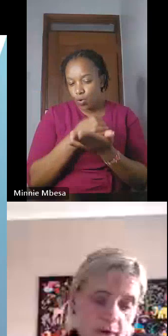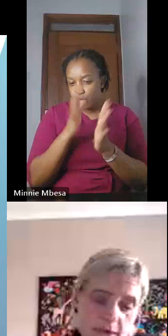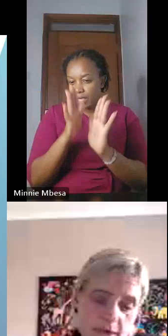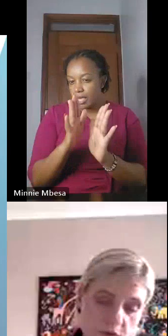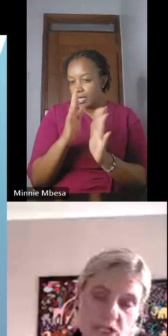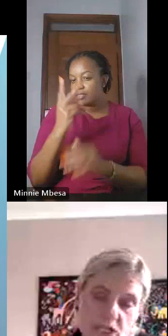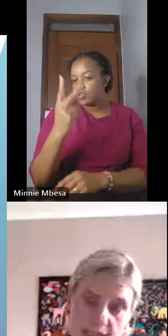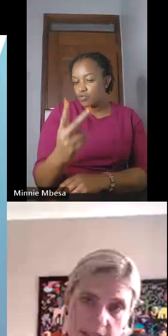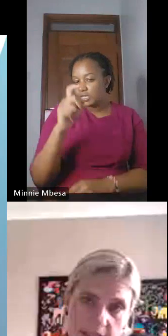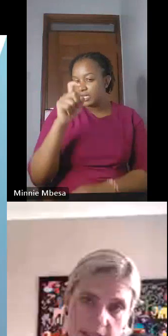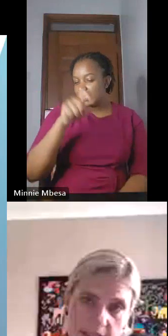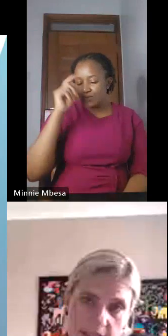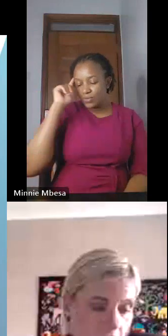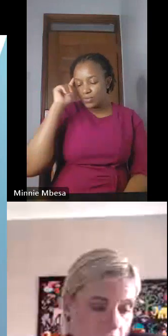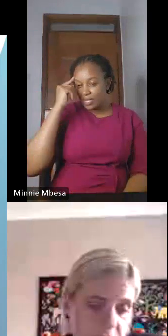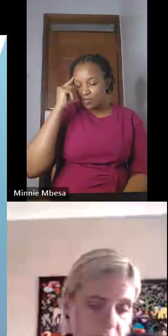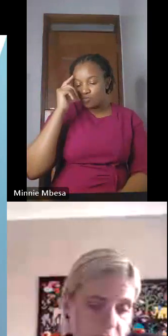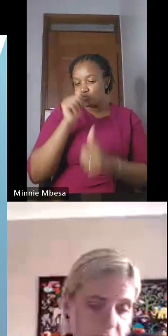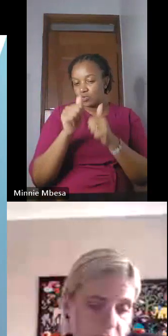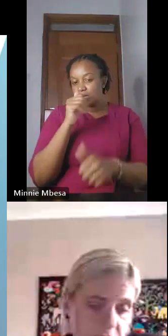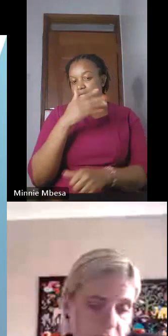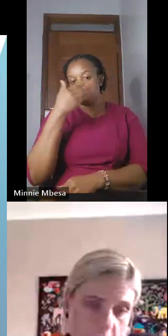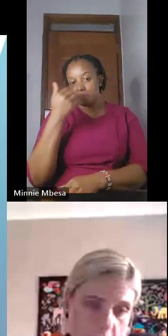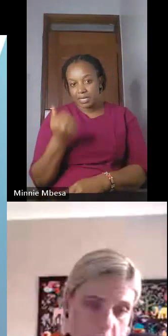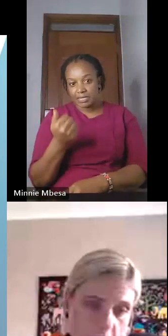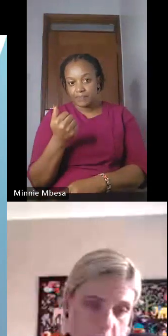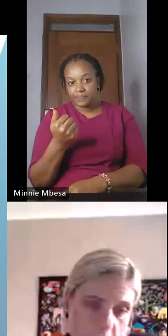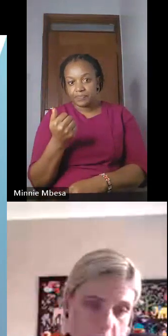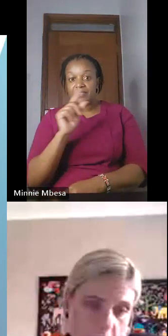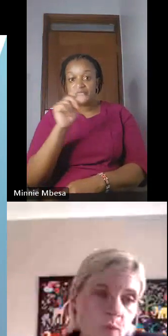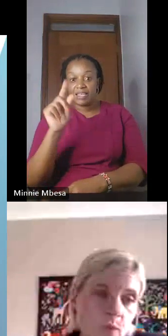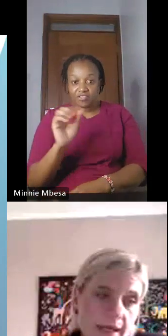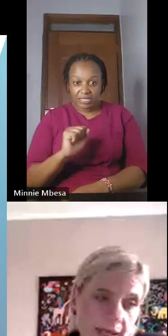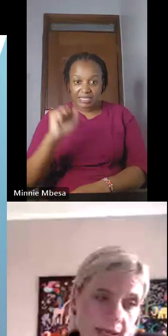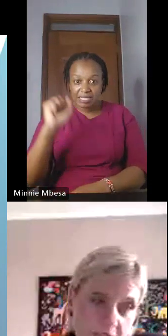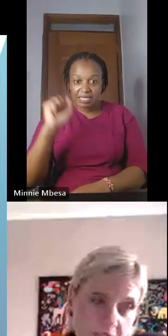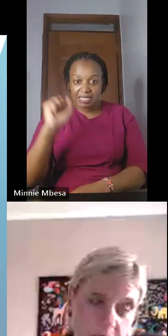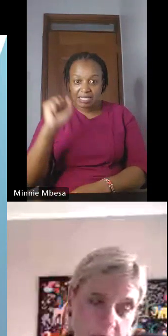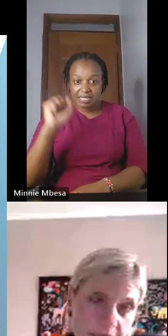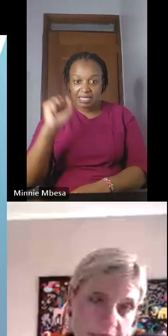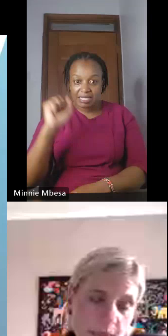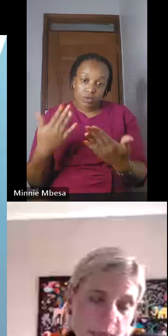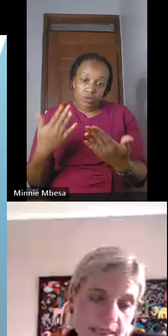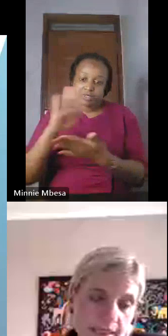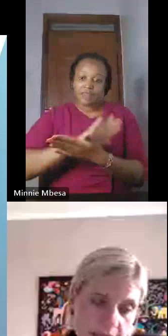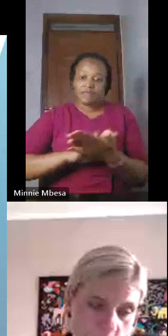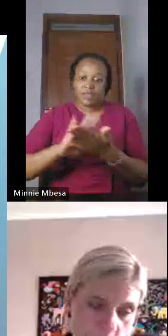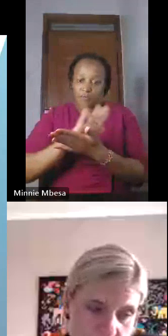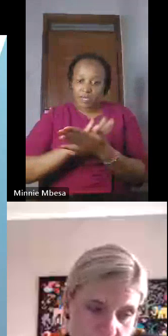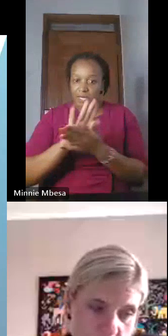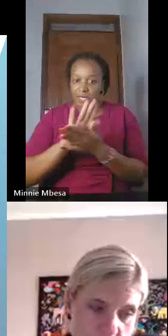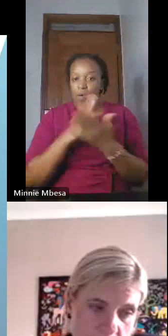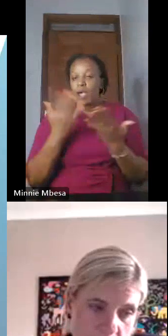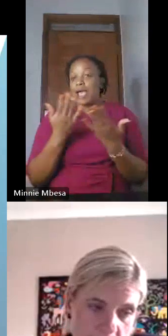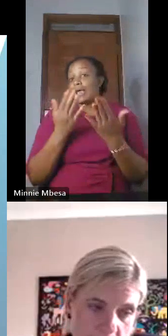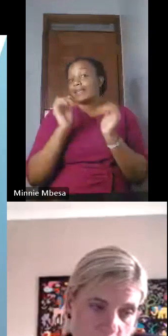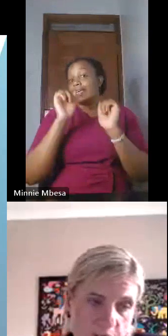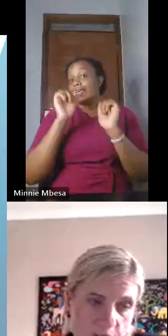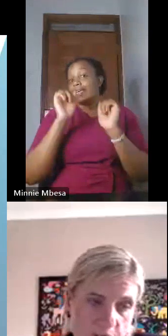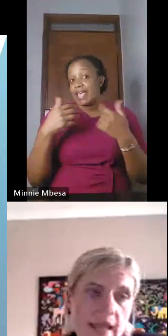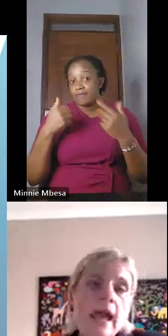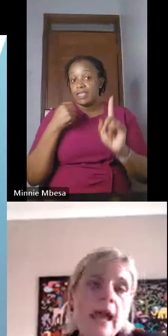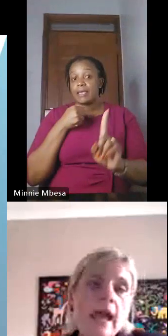the environment or the JETSI component of this. Where can I have the biggest impact in this organization when